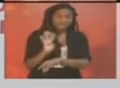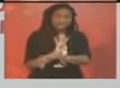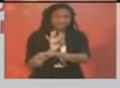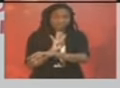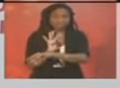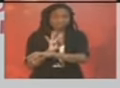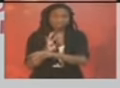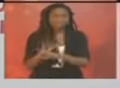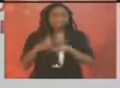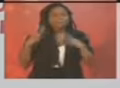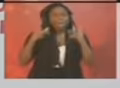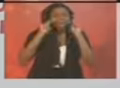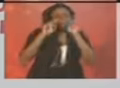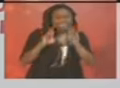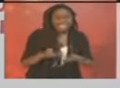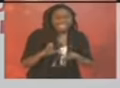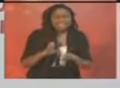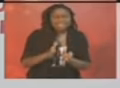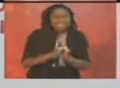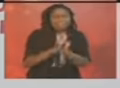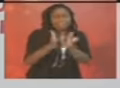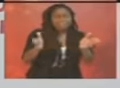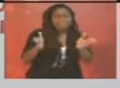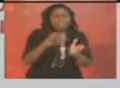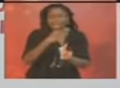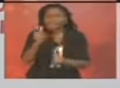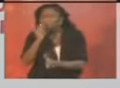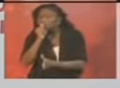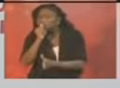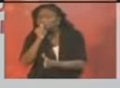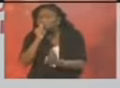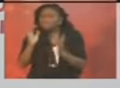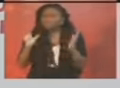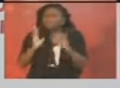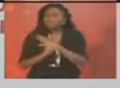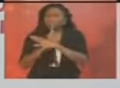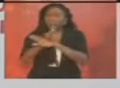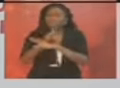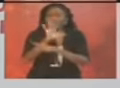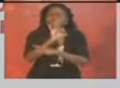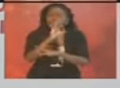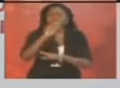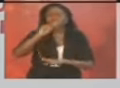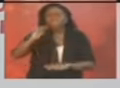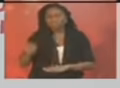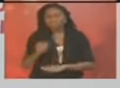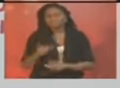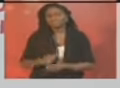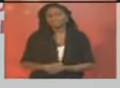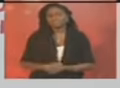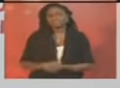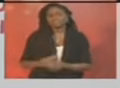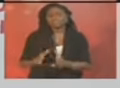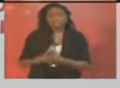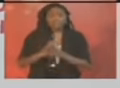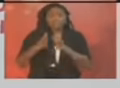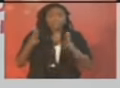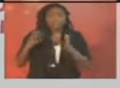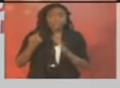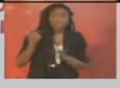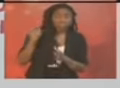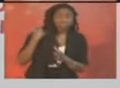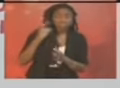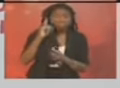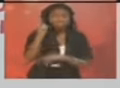private facilities, just under 90,000, 89,400. The number of cases reported over the last 24 hours